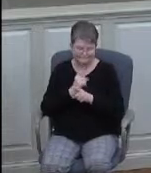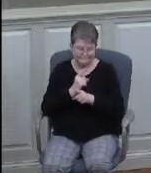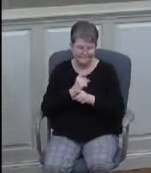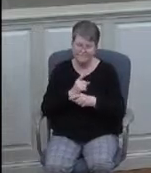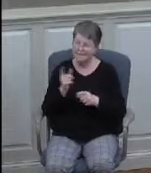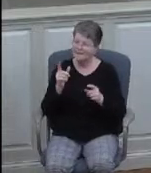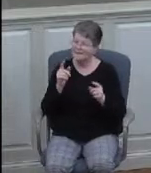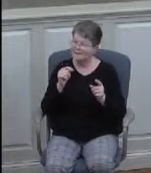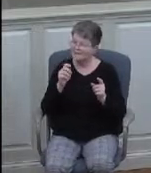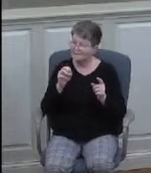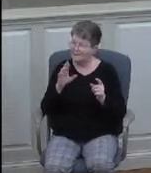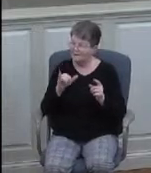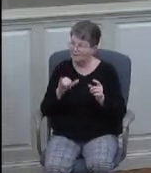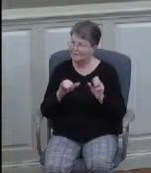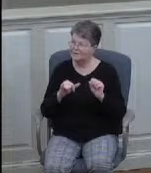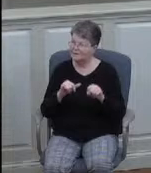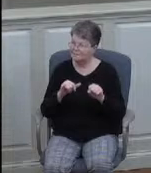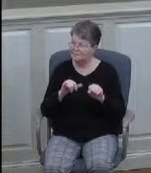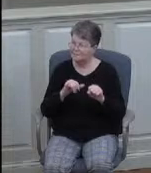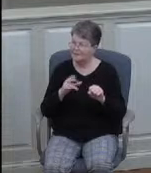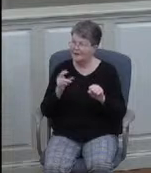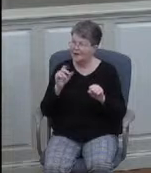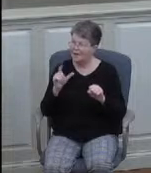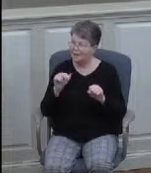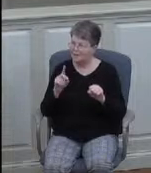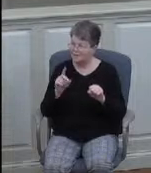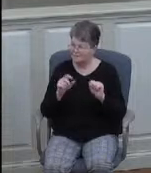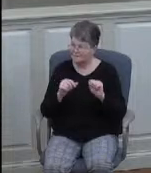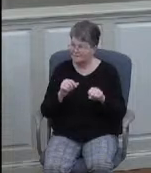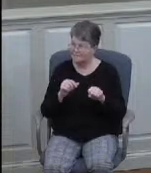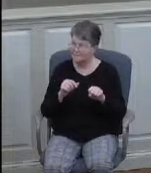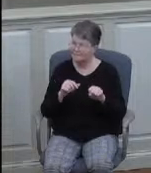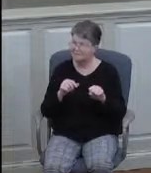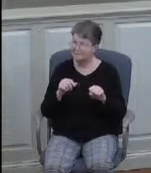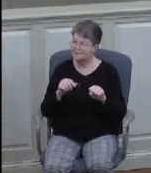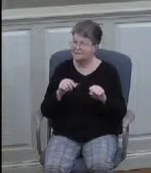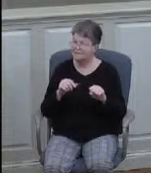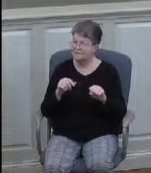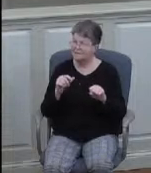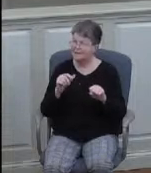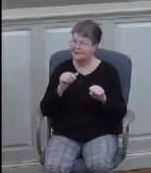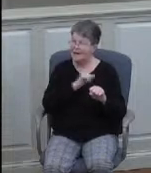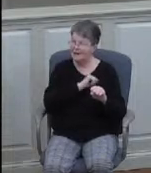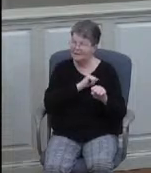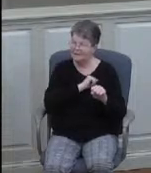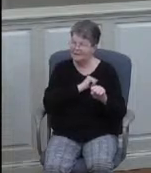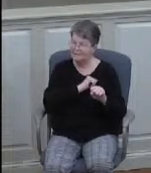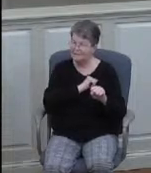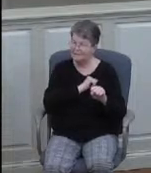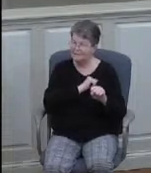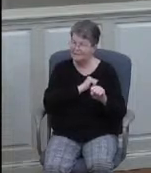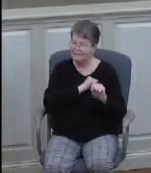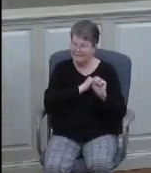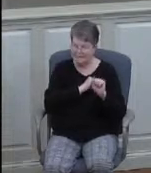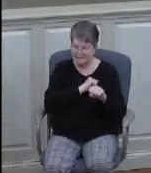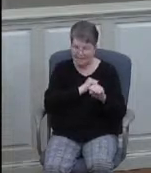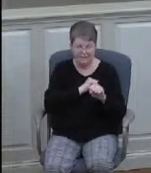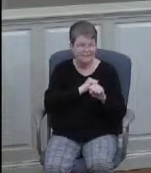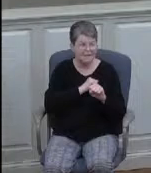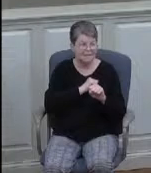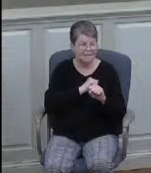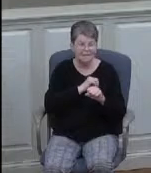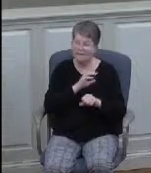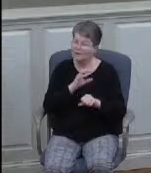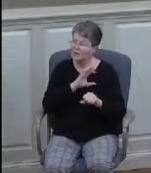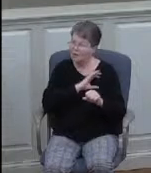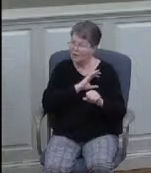Terry. Yes. Commissioner Holland. Yes. Mayor Pro Tem Atkins. Oh, yes, ma'am.